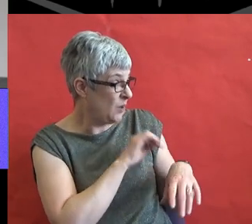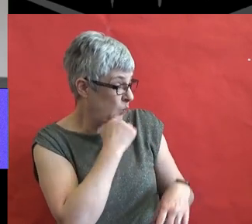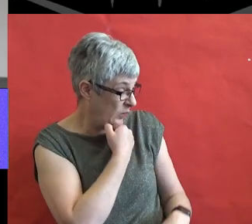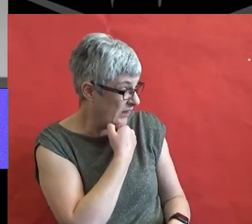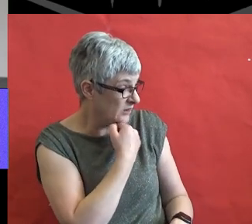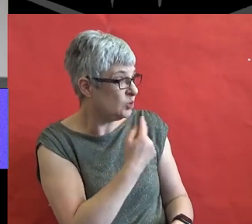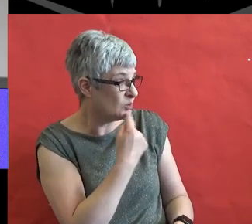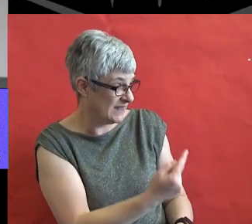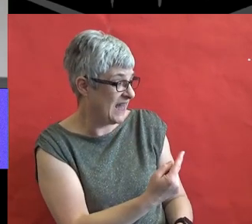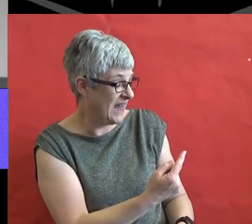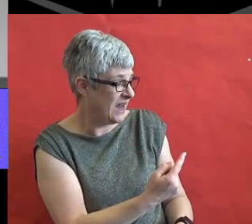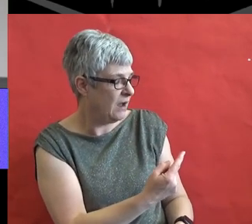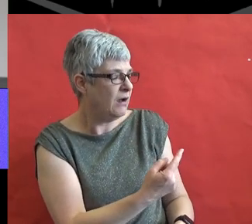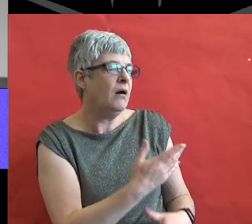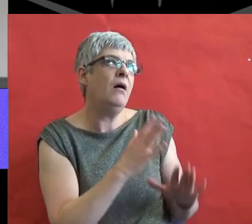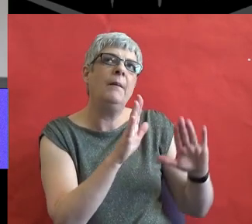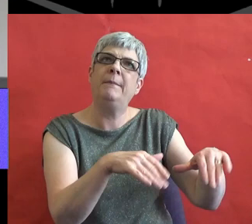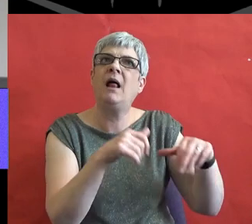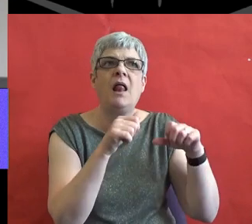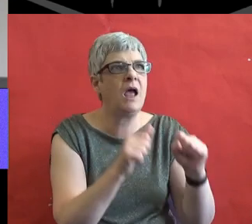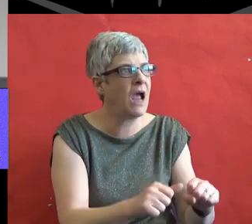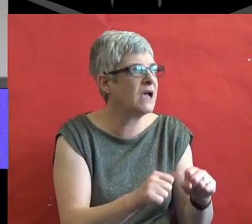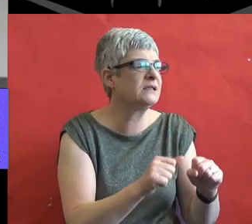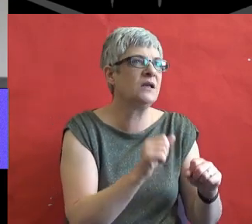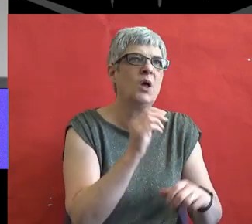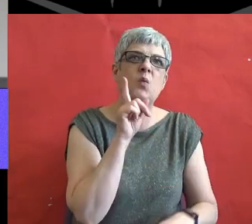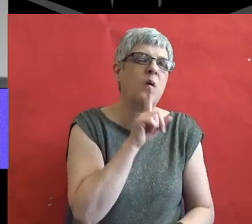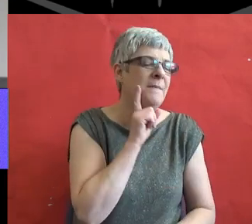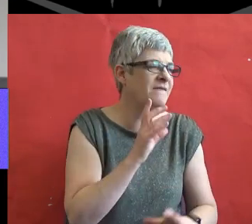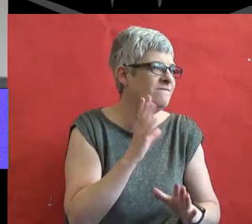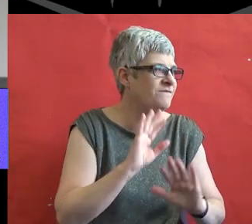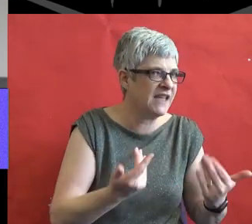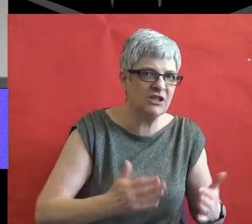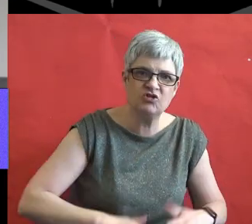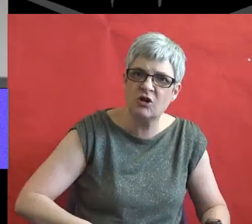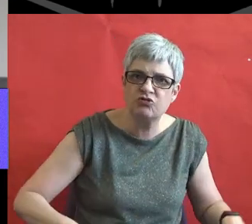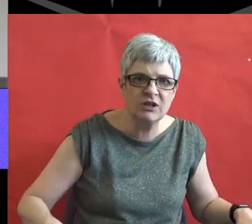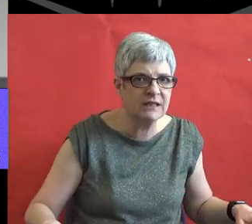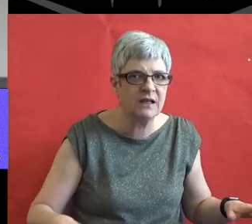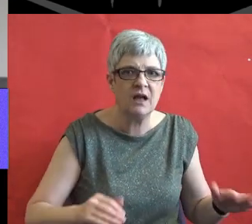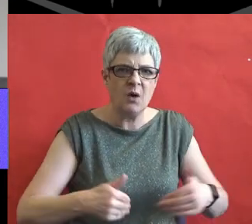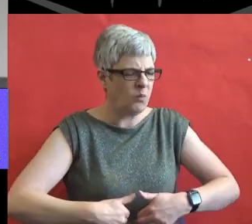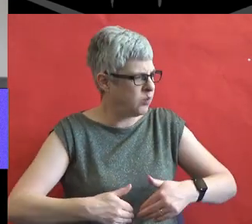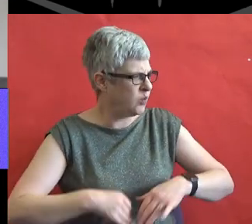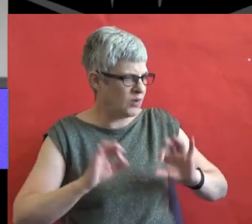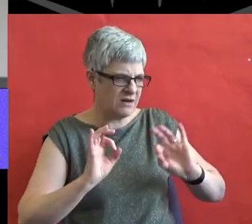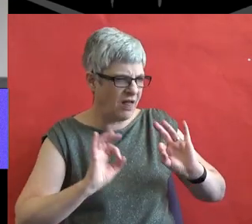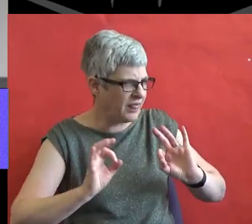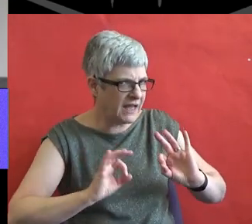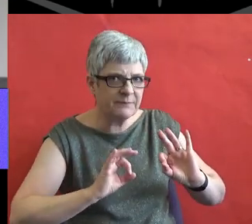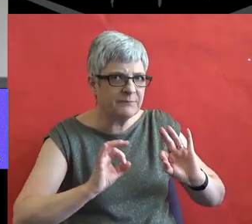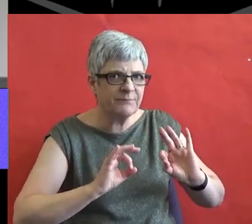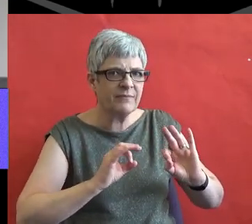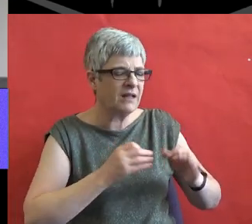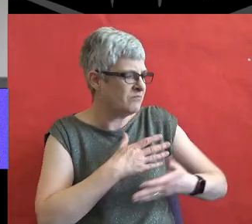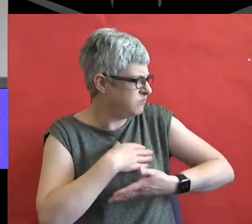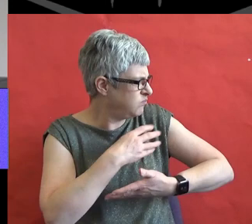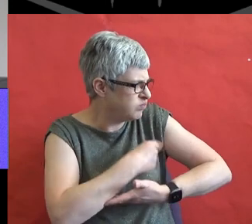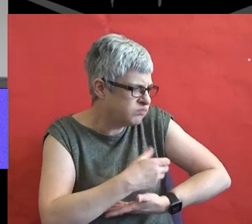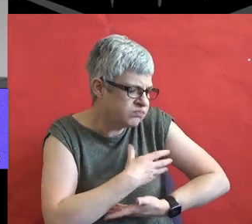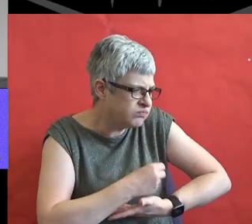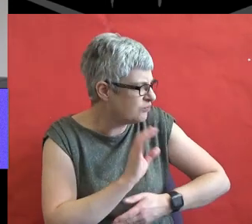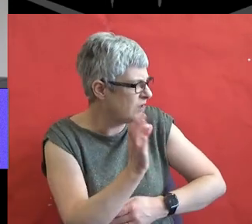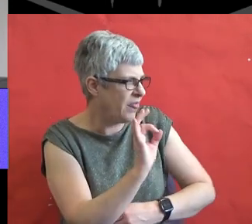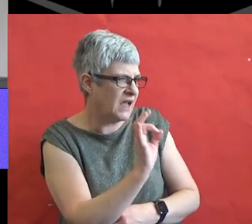you will say, 'Blessed are the barren women, the wombs that never bore, and the breasts that never